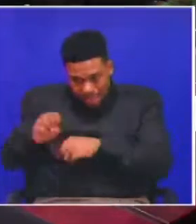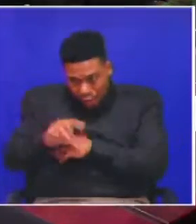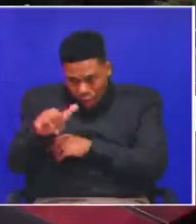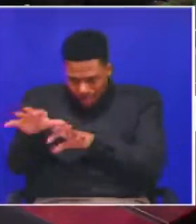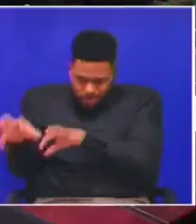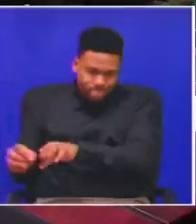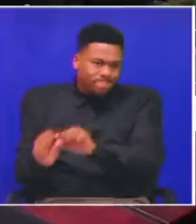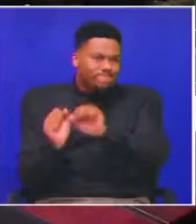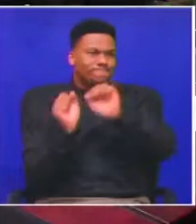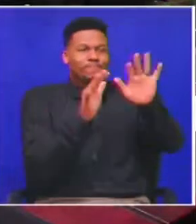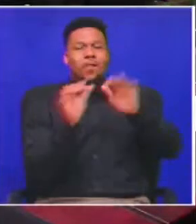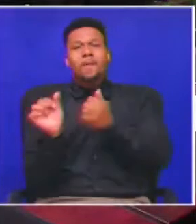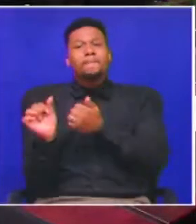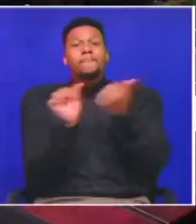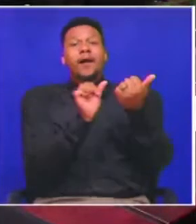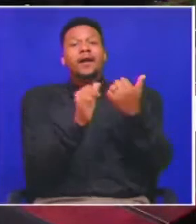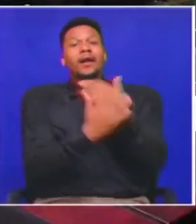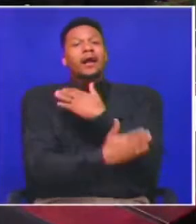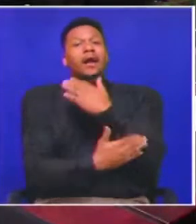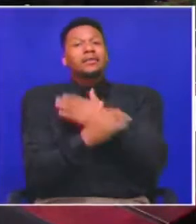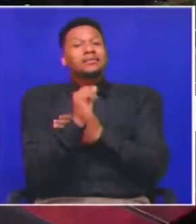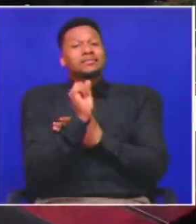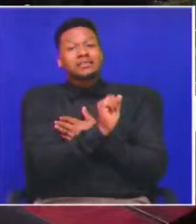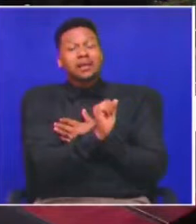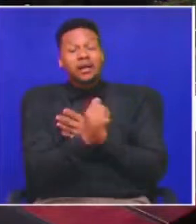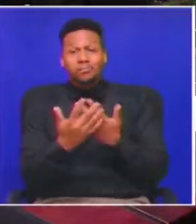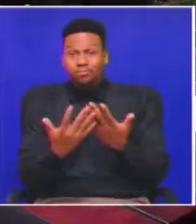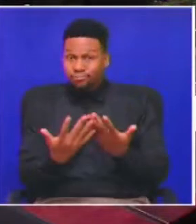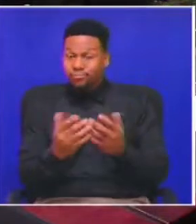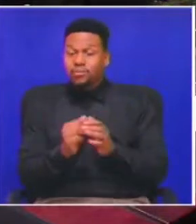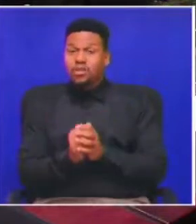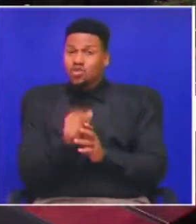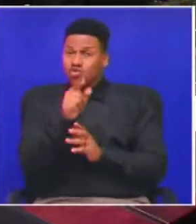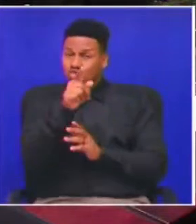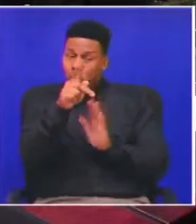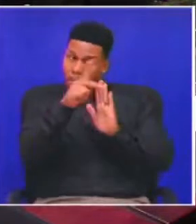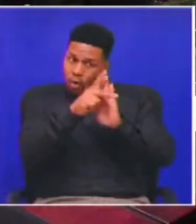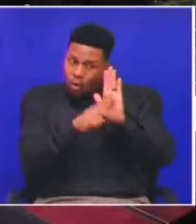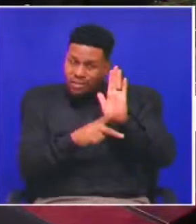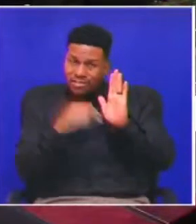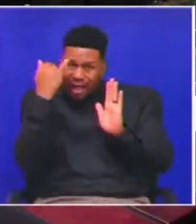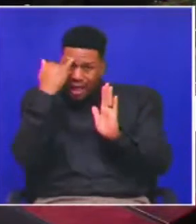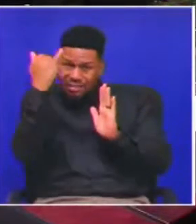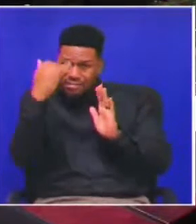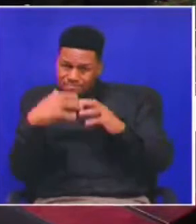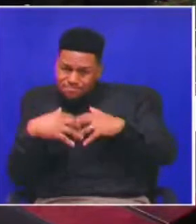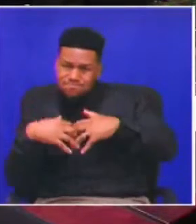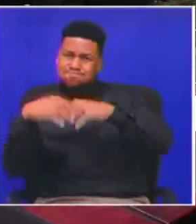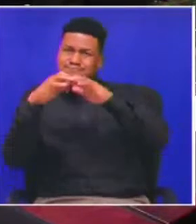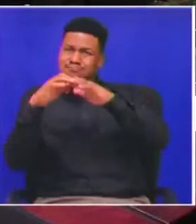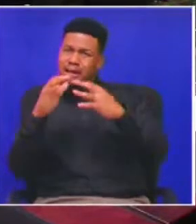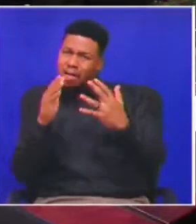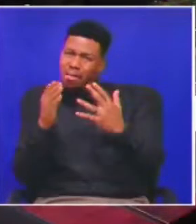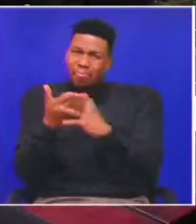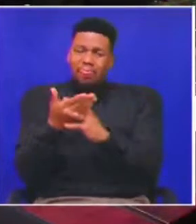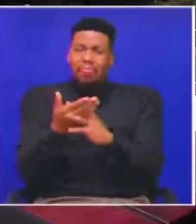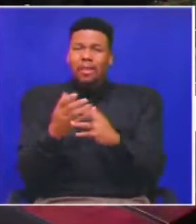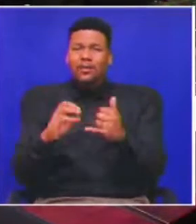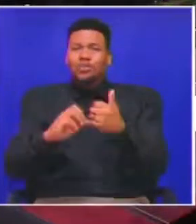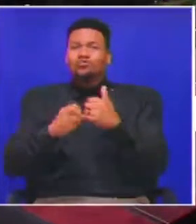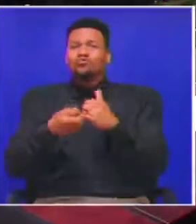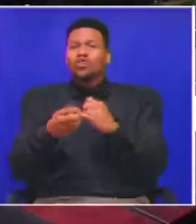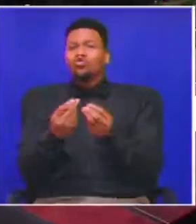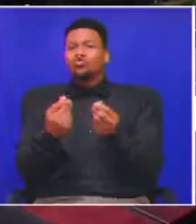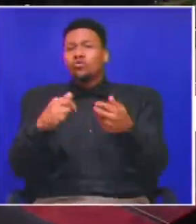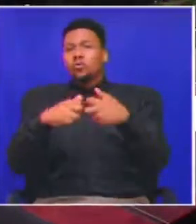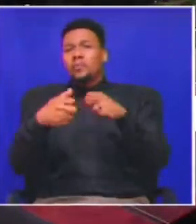skills-based migration, what policy interventions does he intend to initiate to address the crisis of the estimated